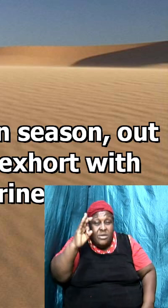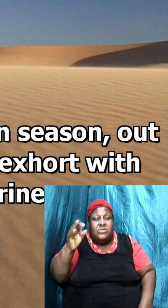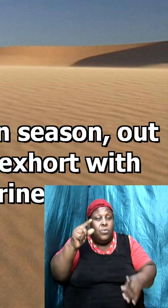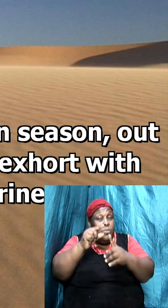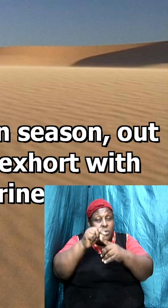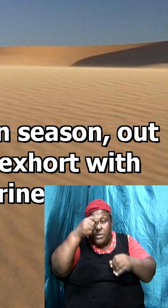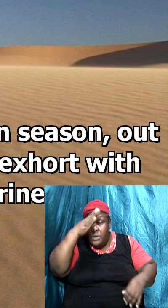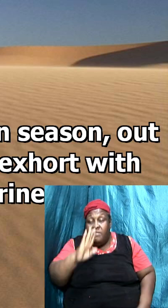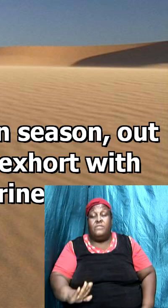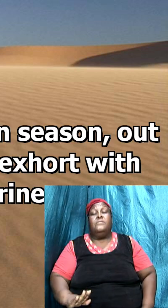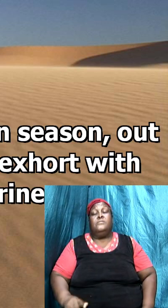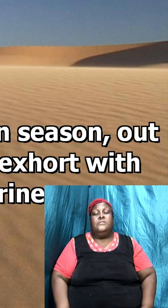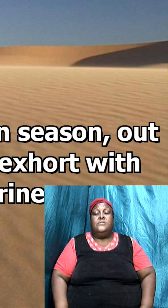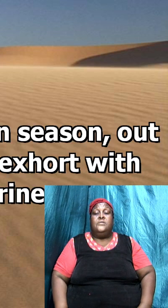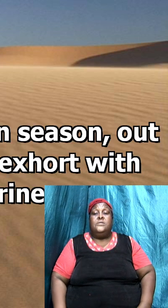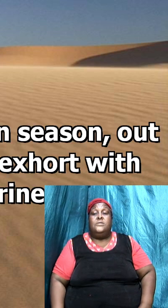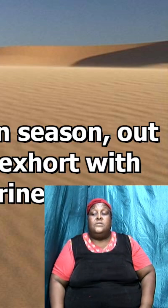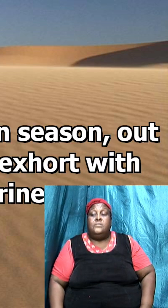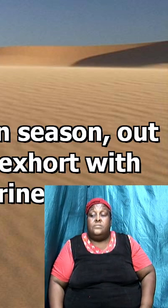word.